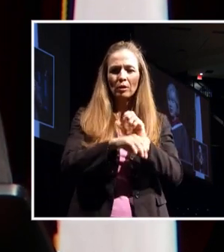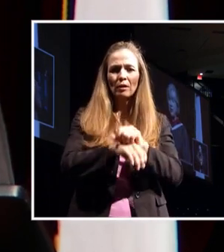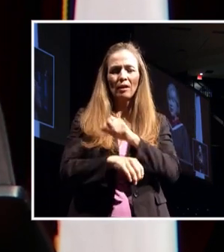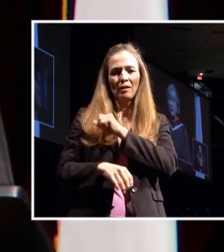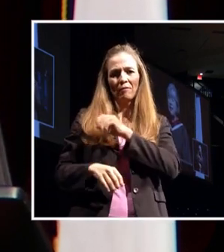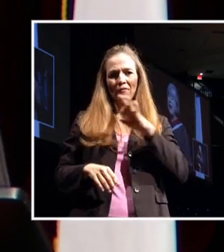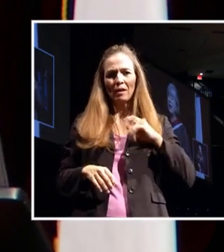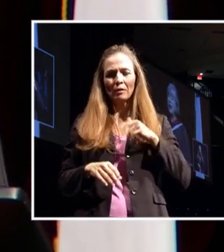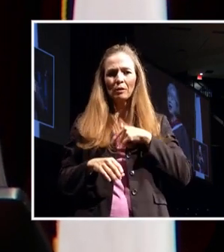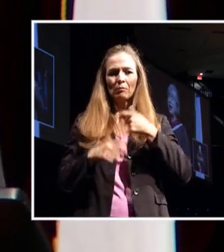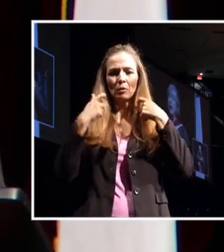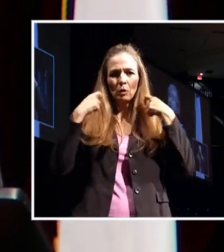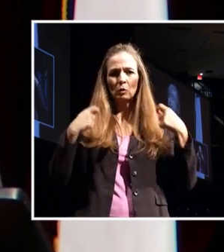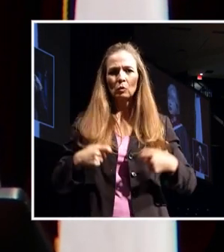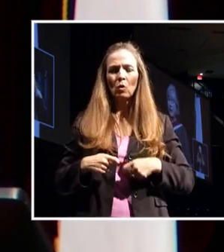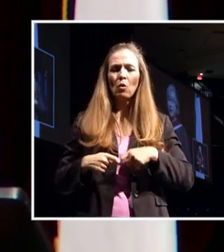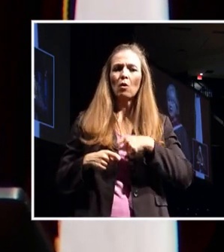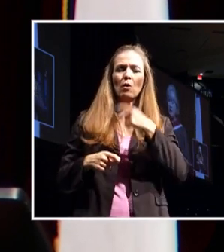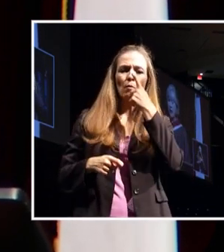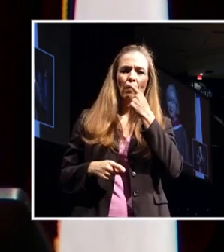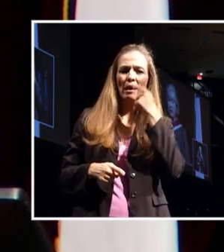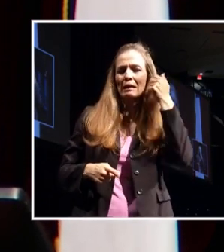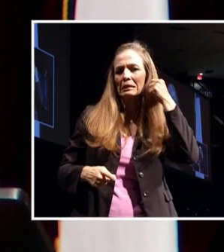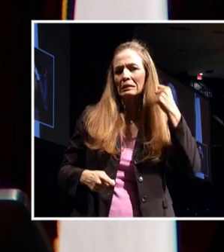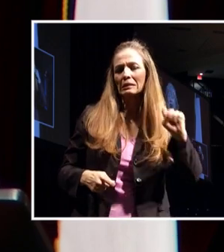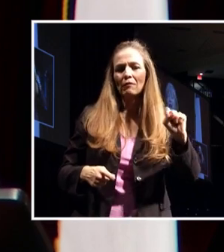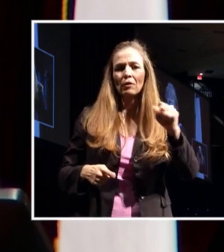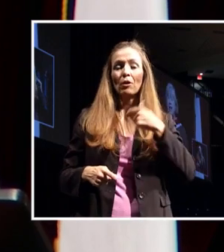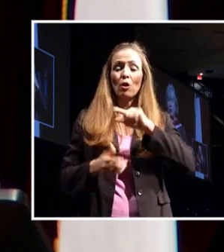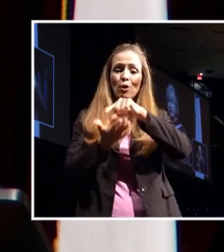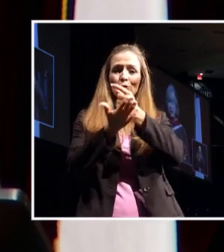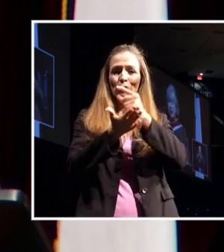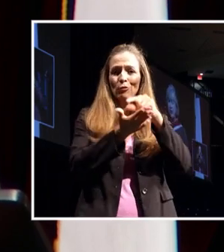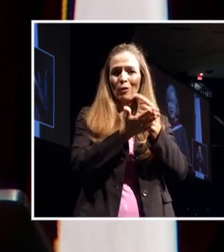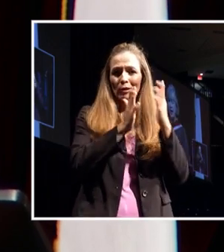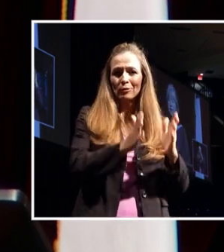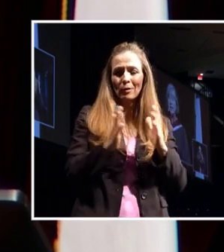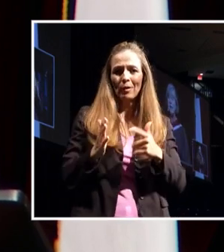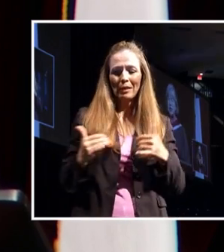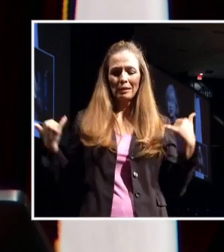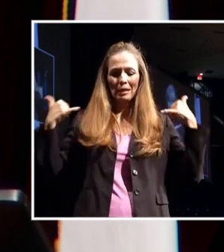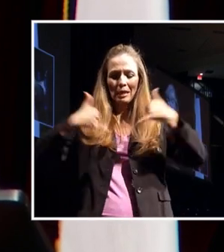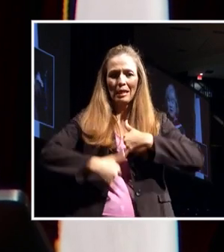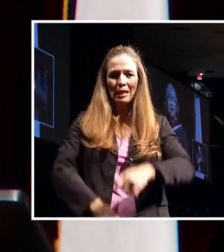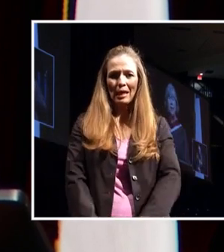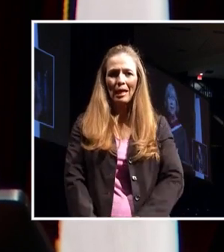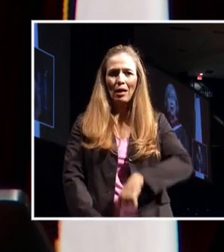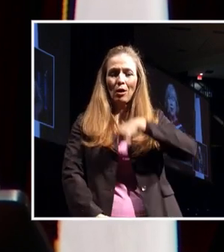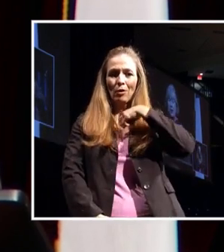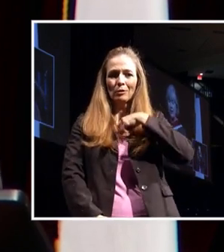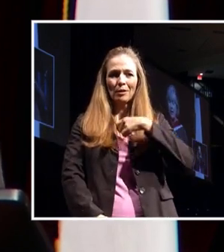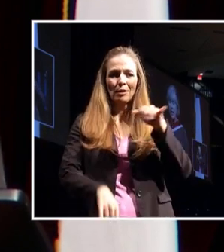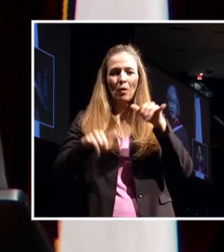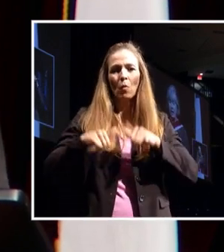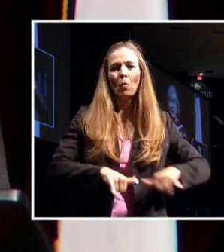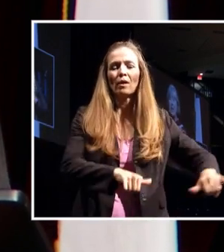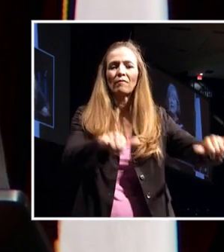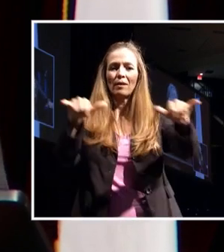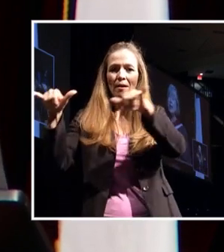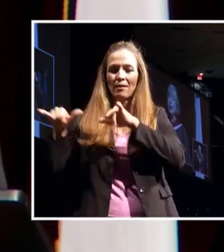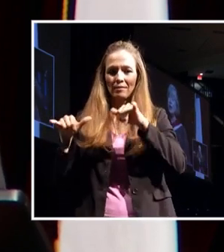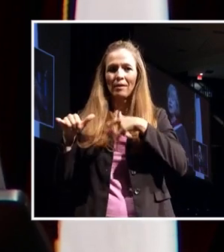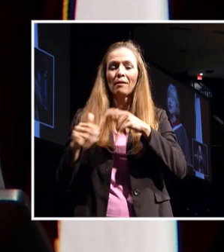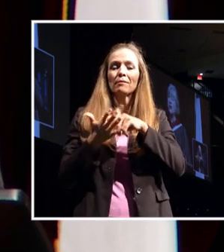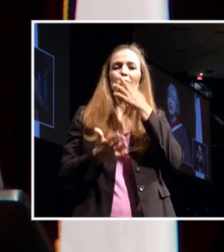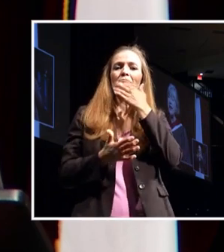wear stoles that honor our colors, red and silver. Our graduates wear gowns, which, like them, are one of a kind.